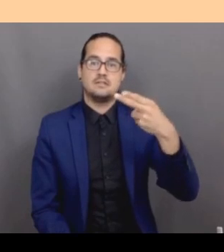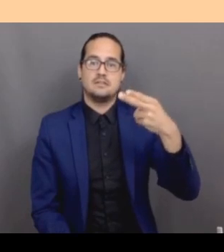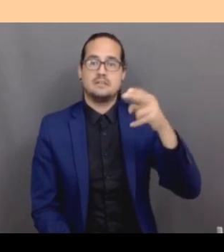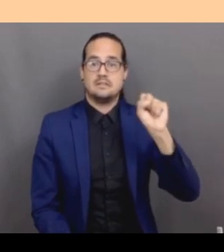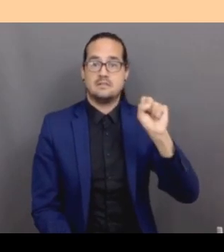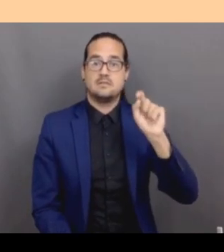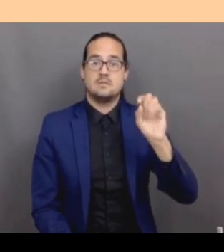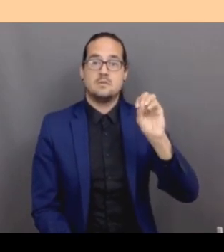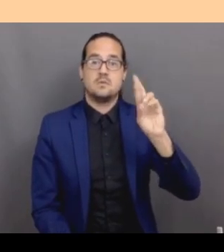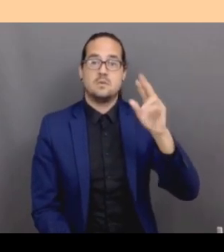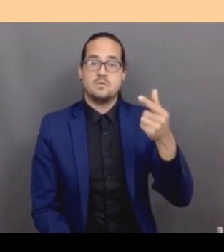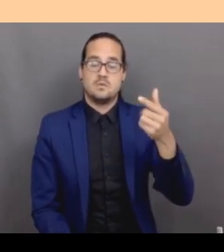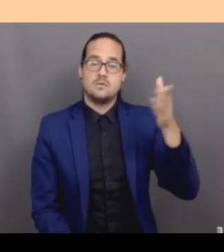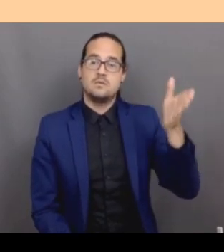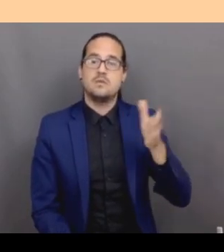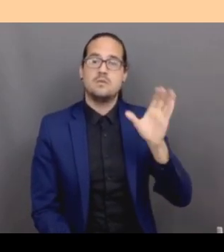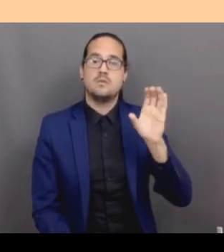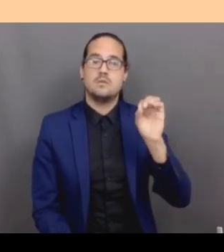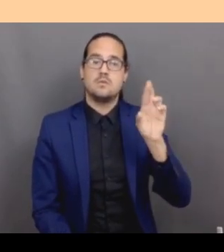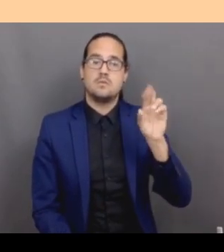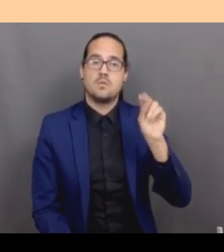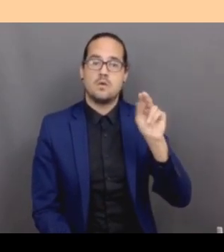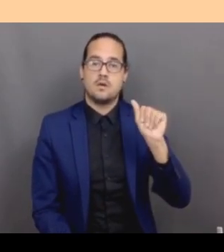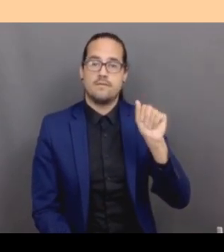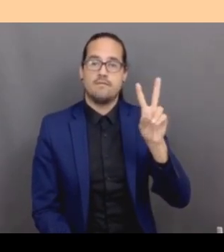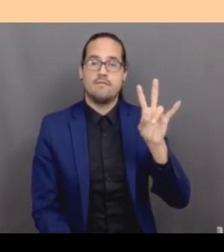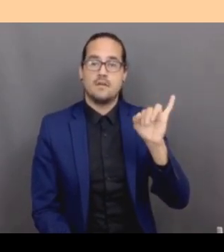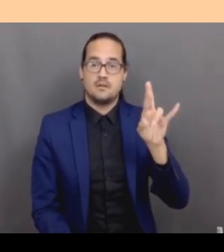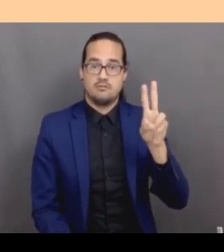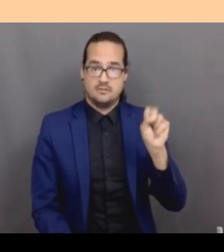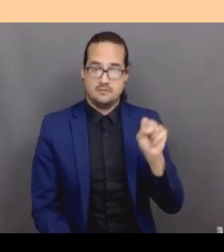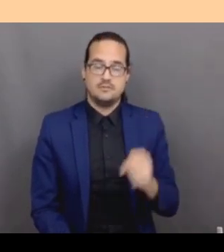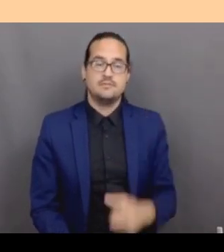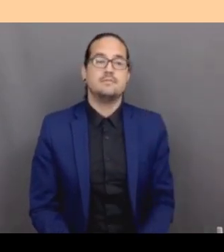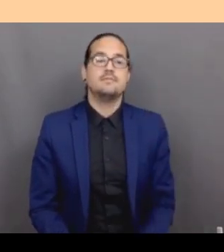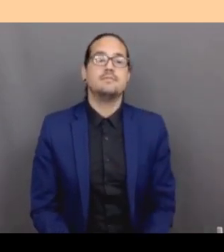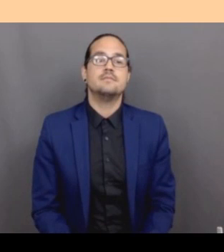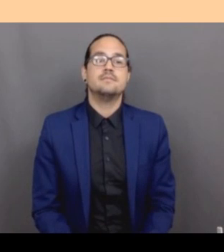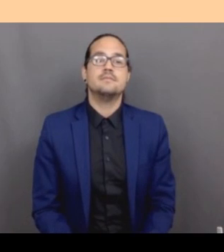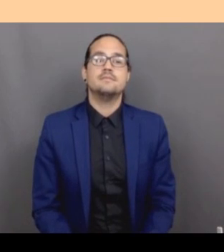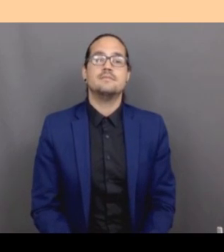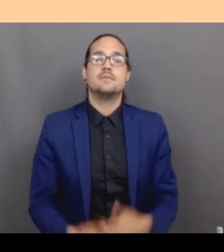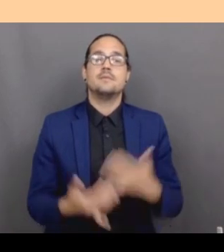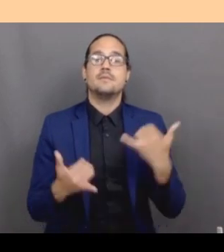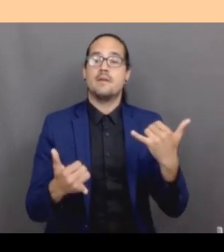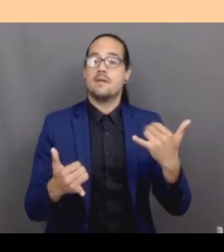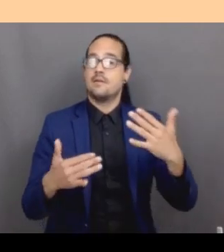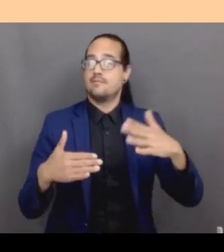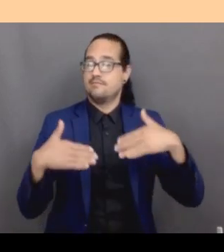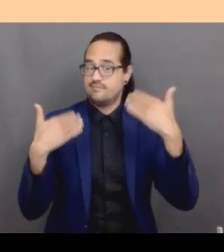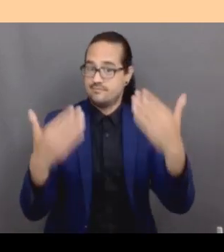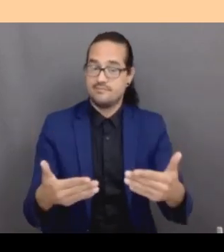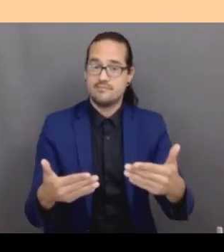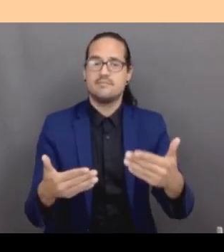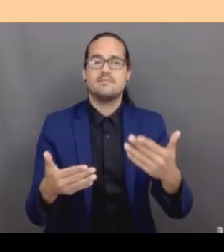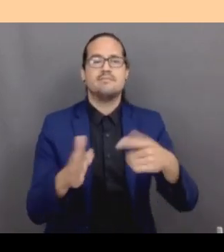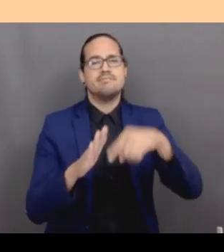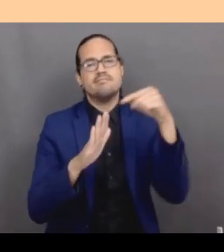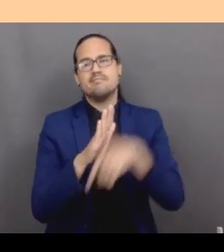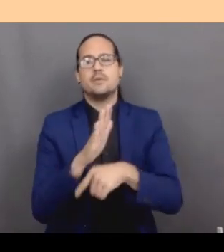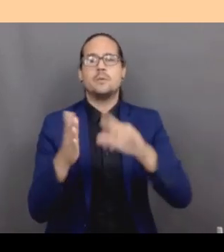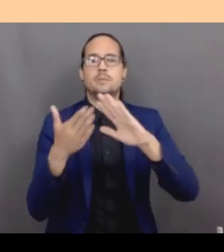marinhhs.org/coronavirus. And now let's get to the heart of our conversation. How is COVID-19 affecting our